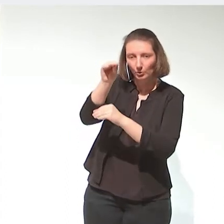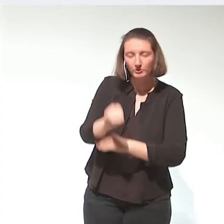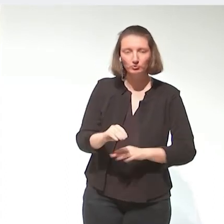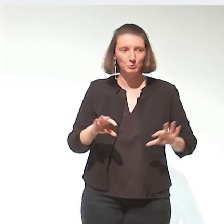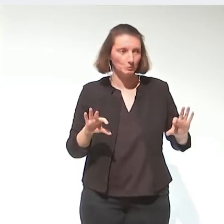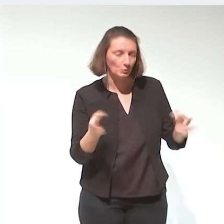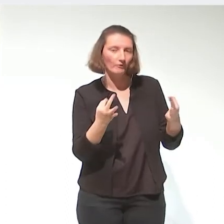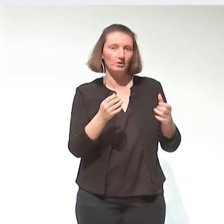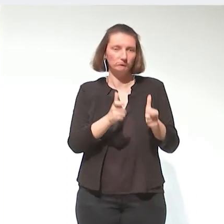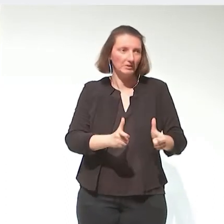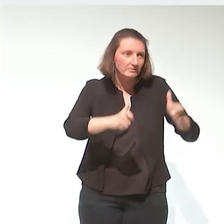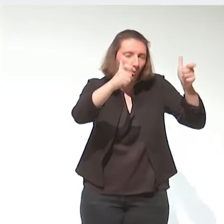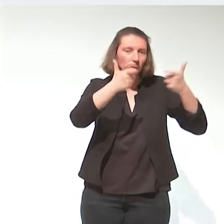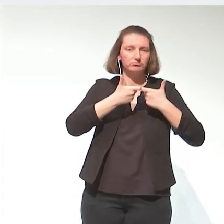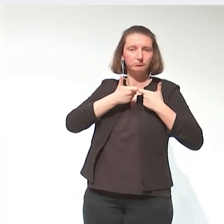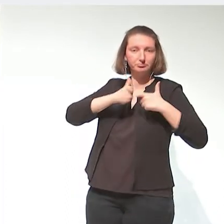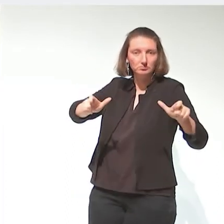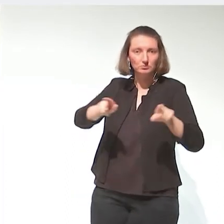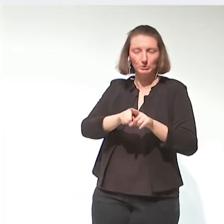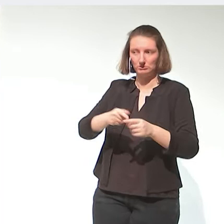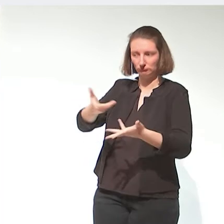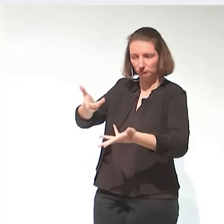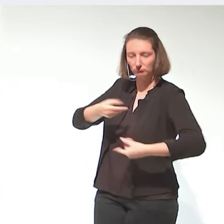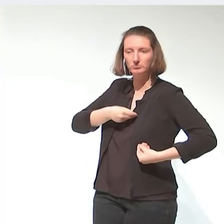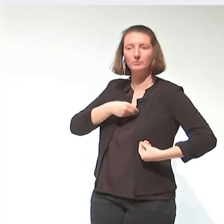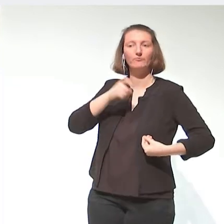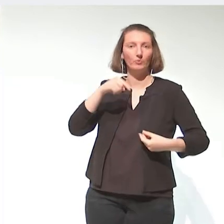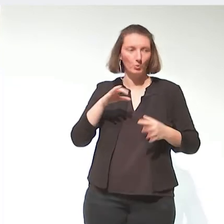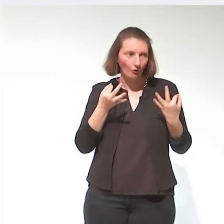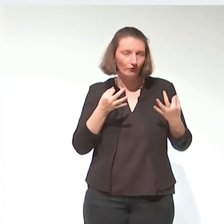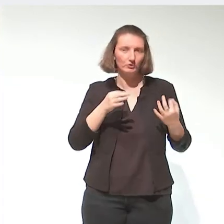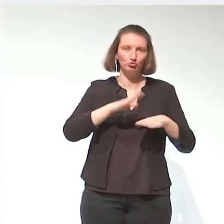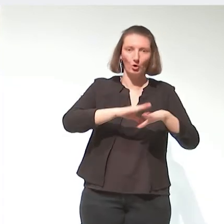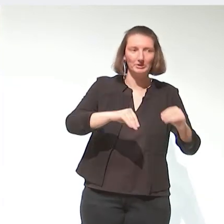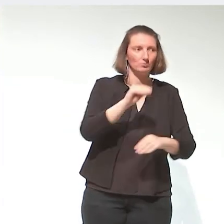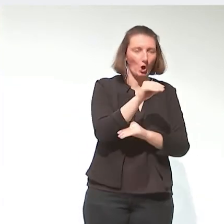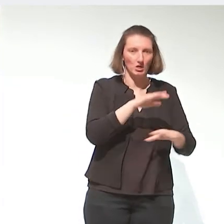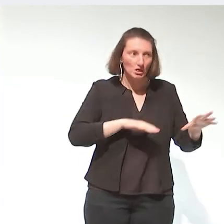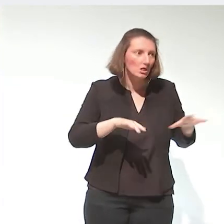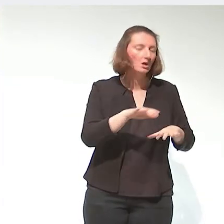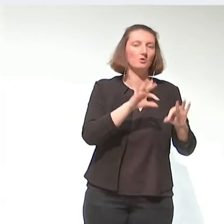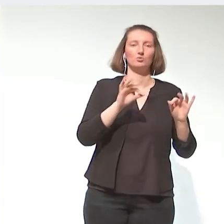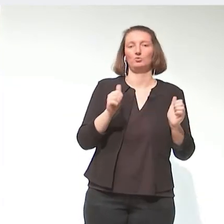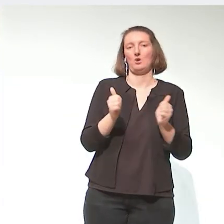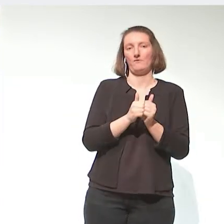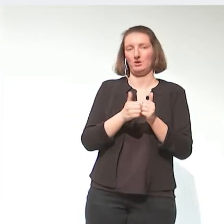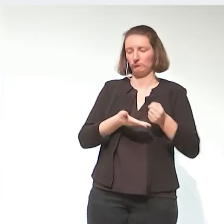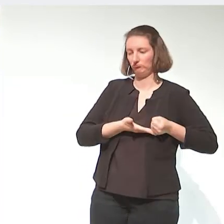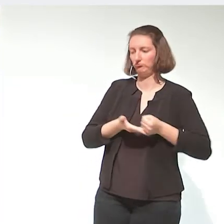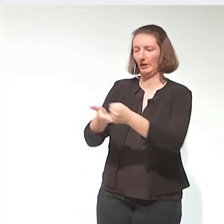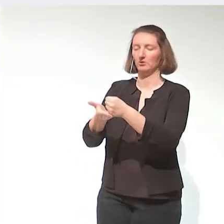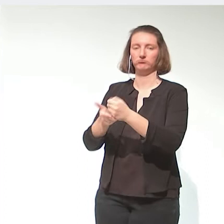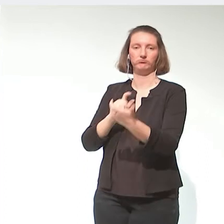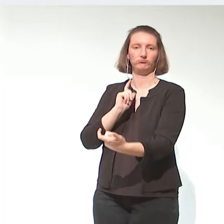with necessary assistance for 24 hours, 7 days a week.